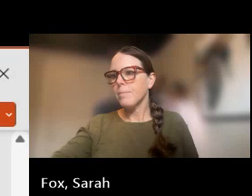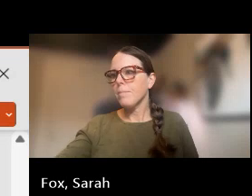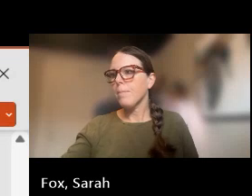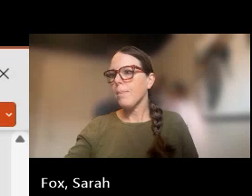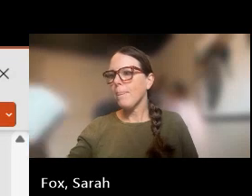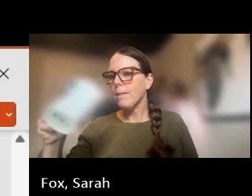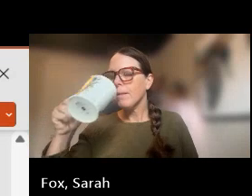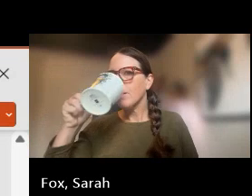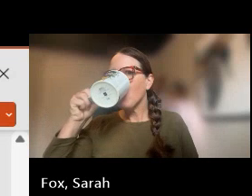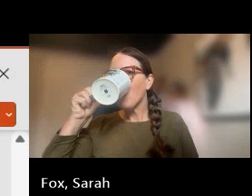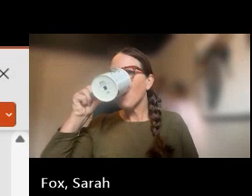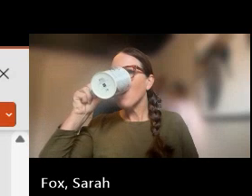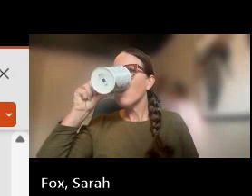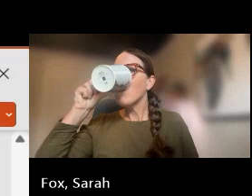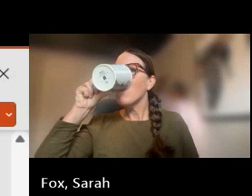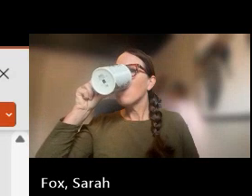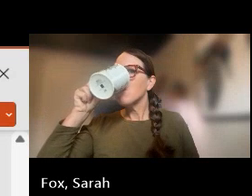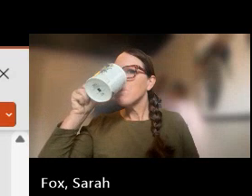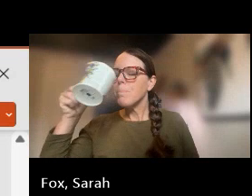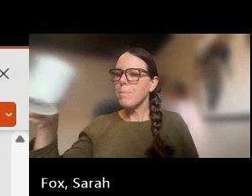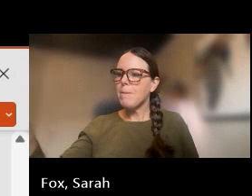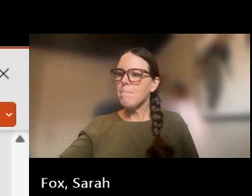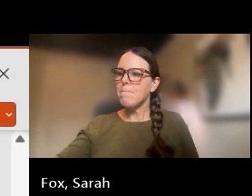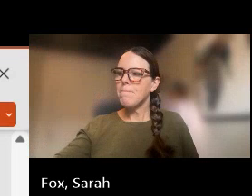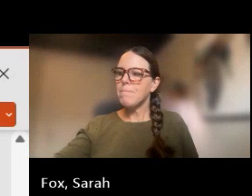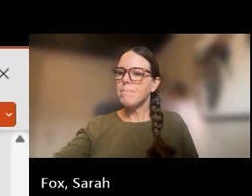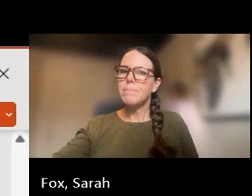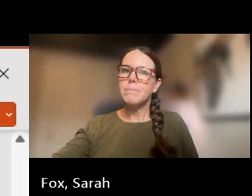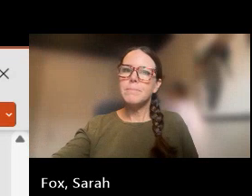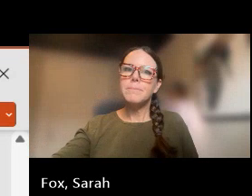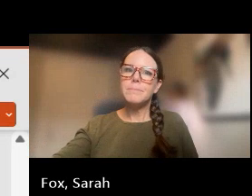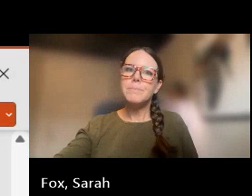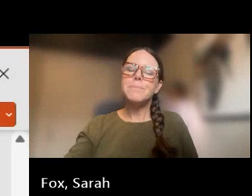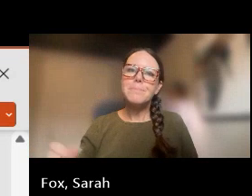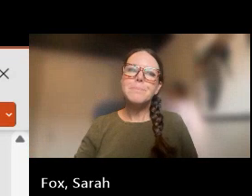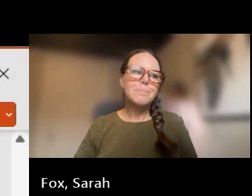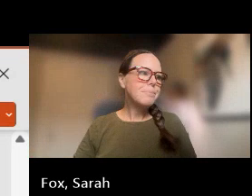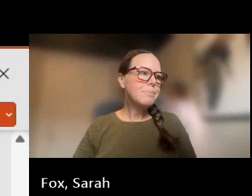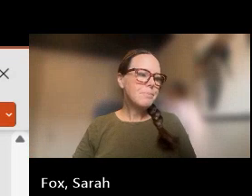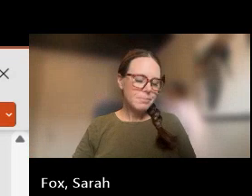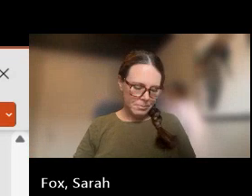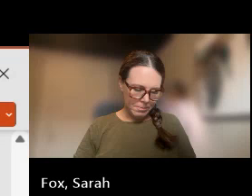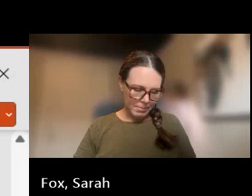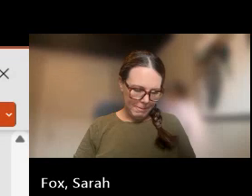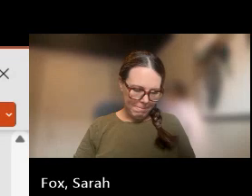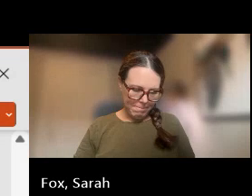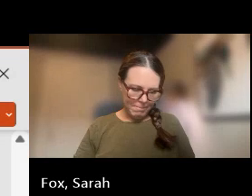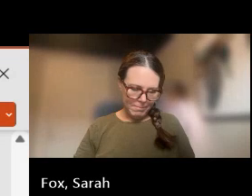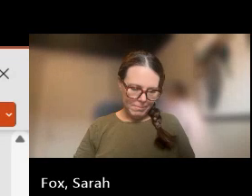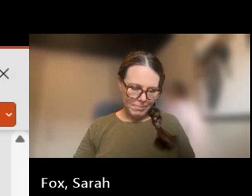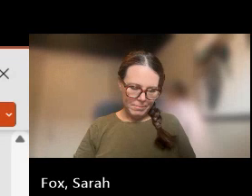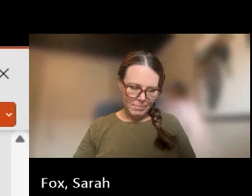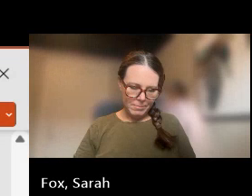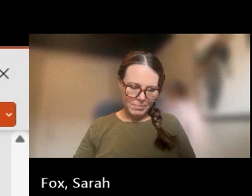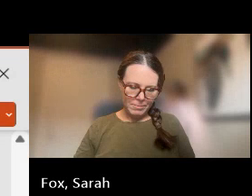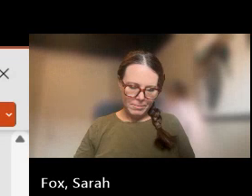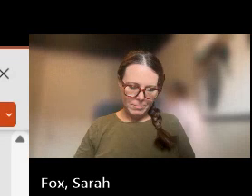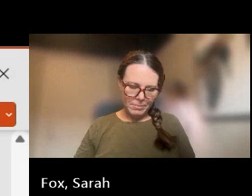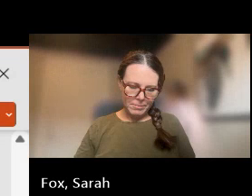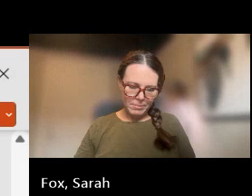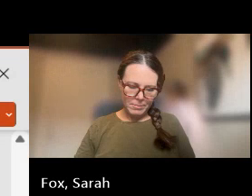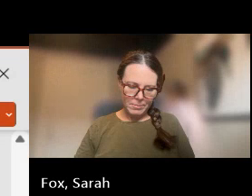the Couve. That's one that was before pandemic. You remember, a huge event that they used to have a bill close to $16,000 for police back in the day because they